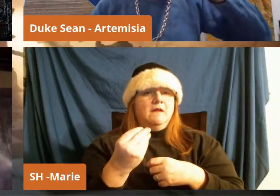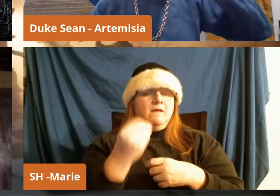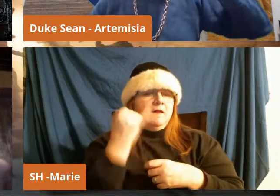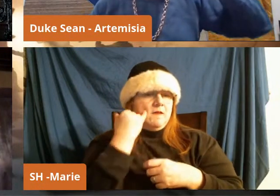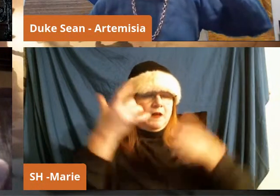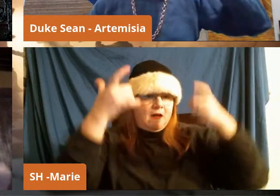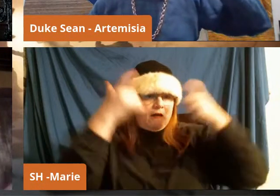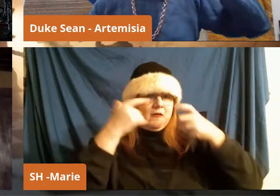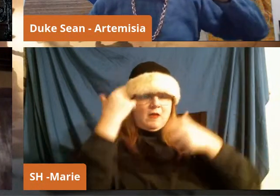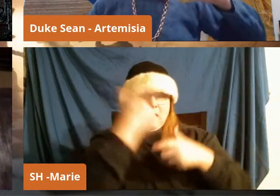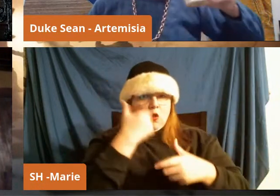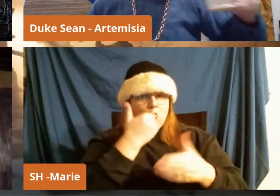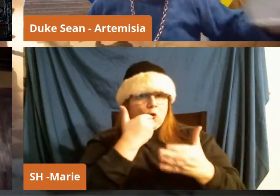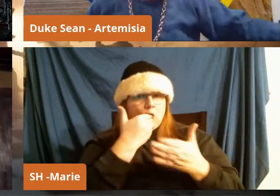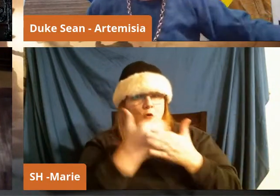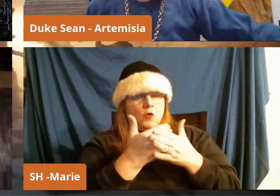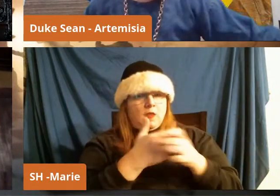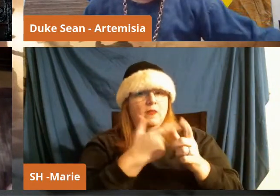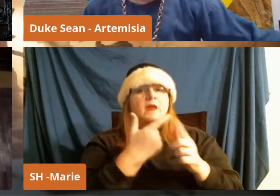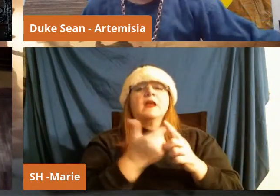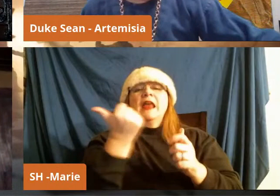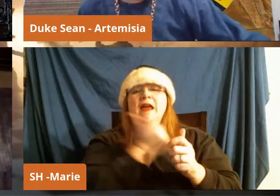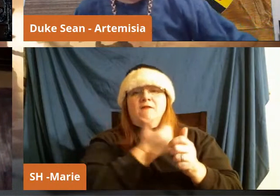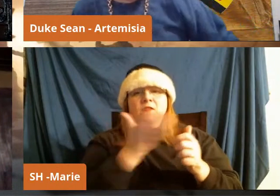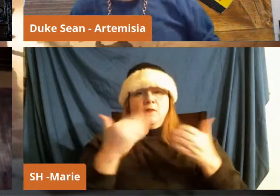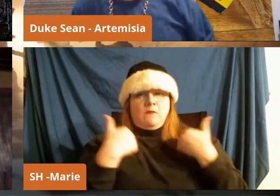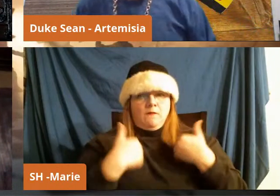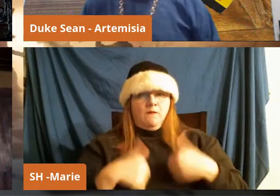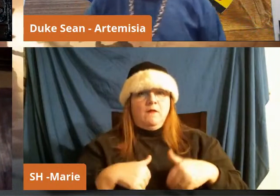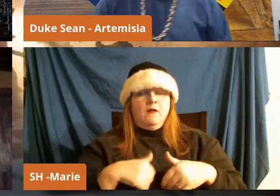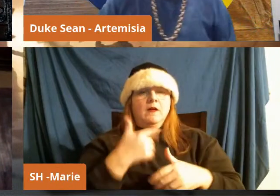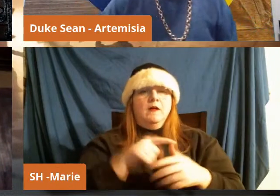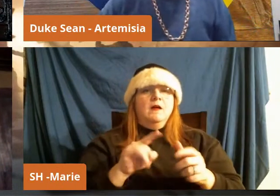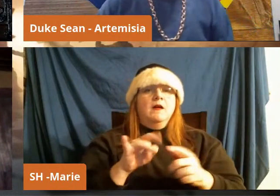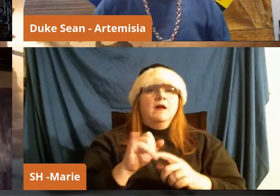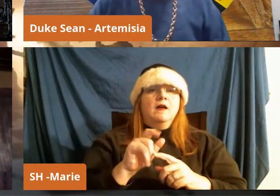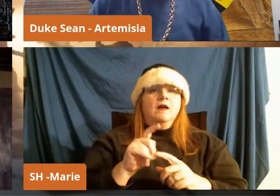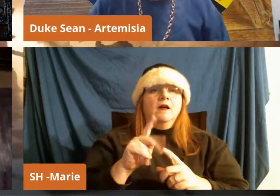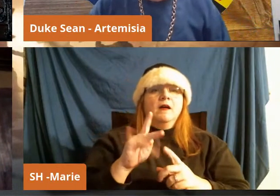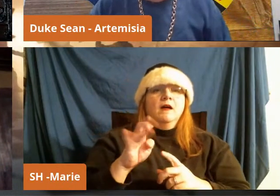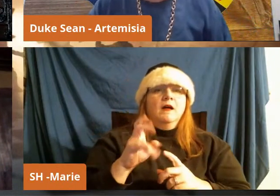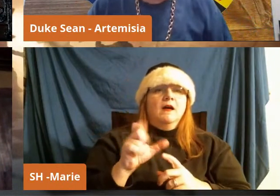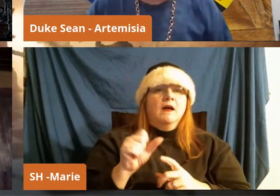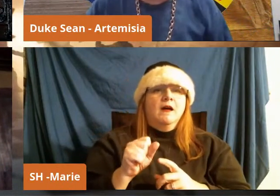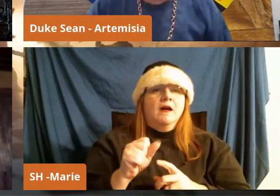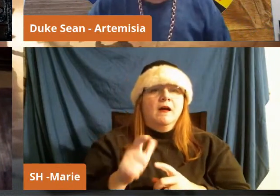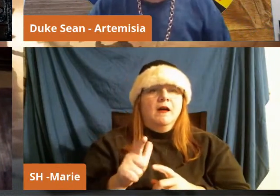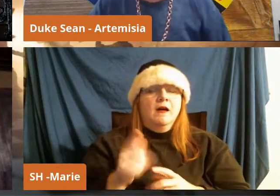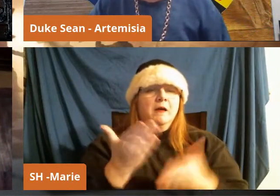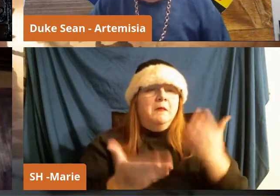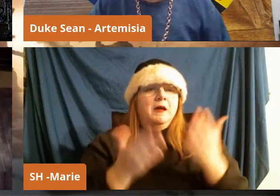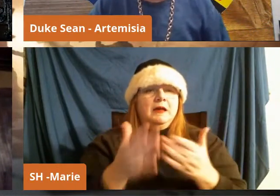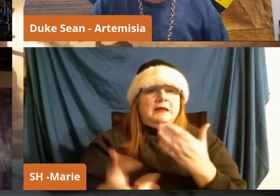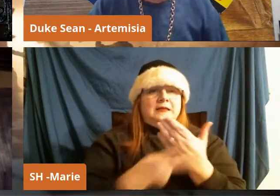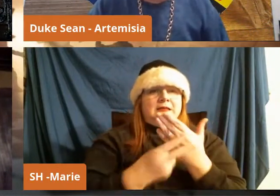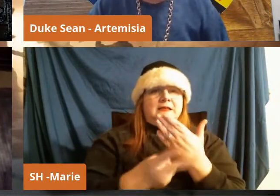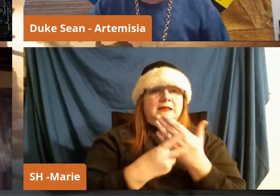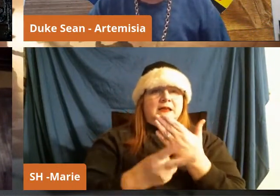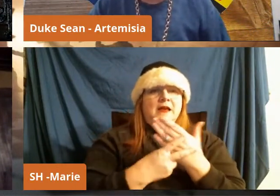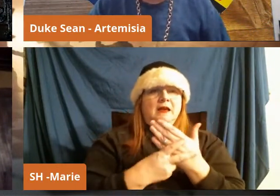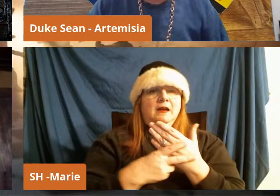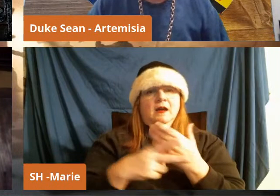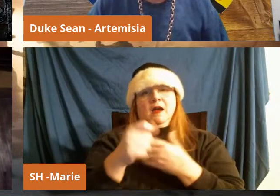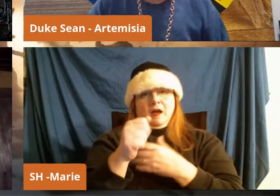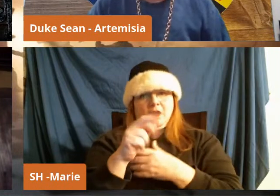that fits and looks good, then the rest of it. If you have the problem that you have, Kal, I'd say you might have to save up and go to an